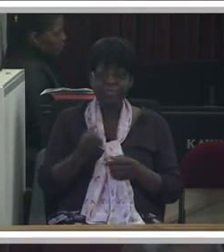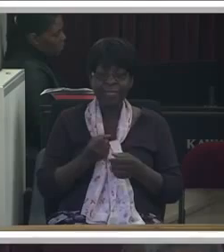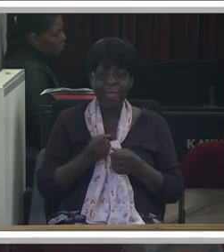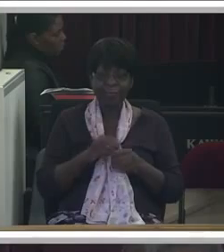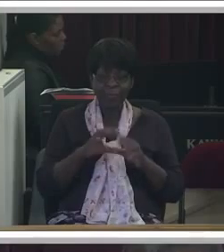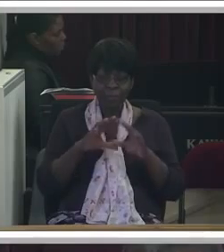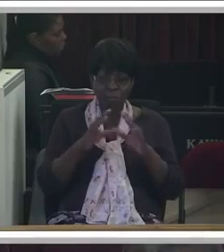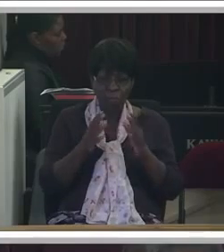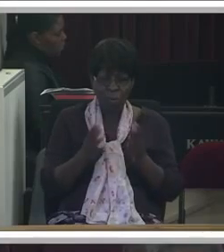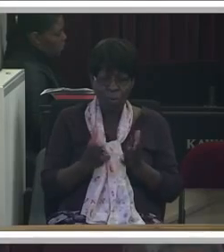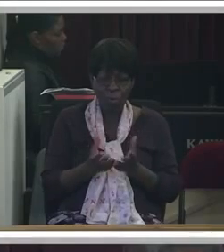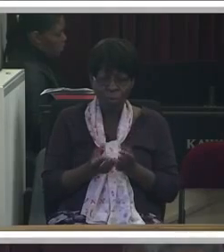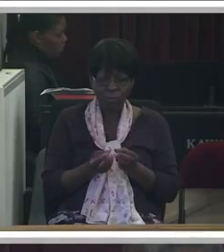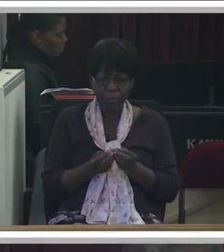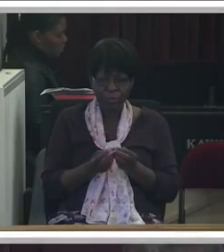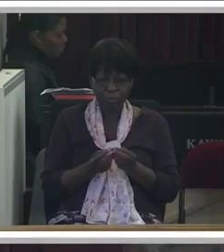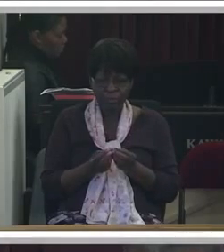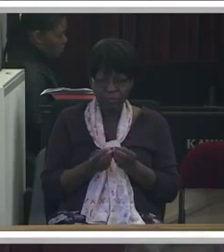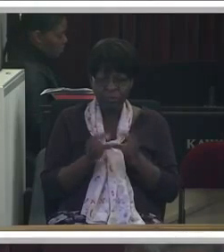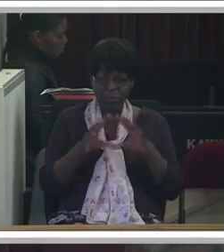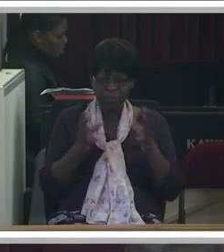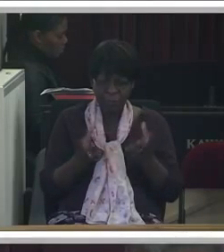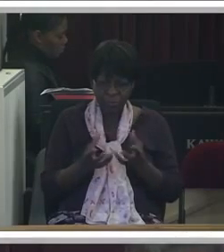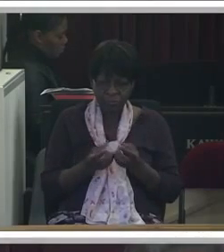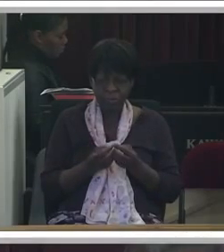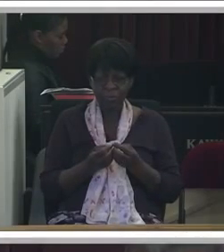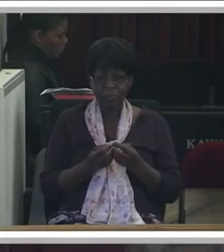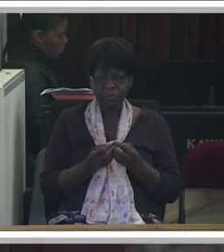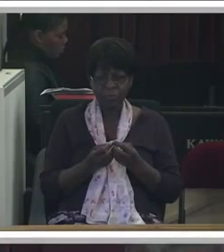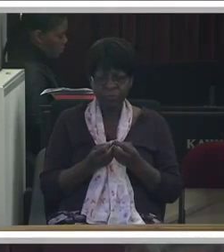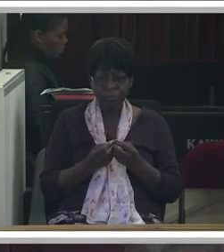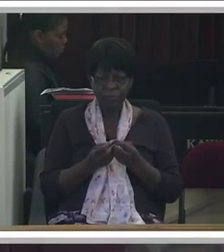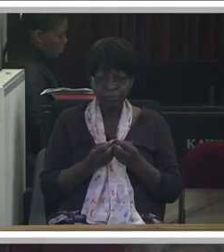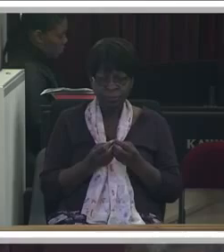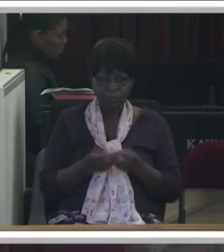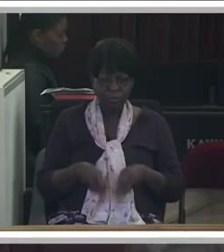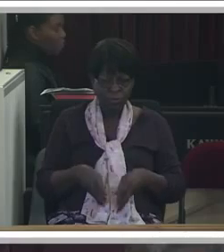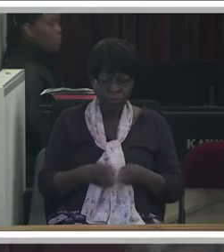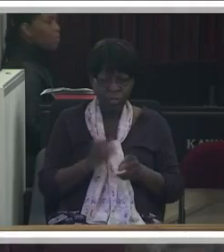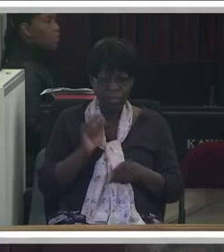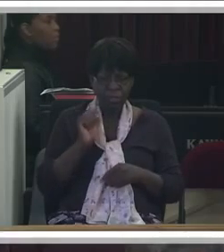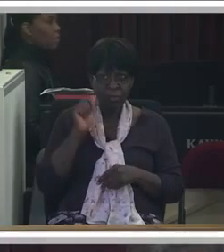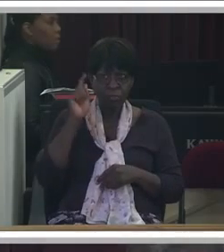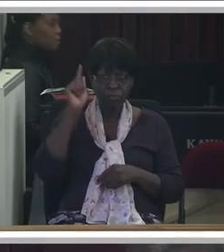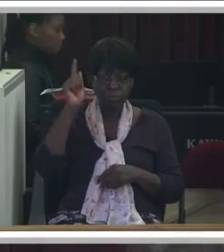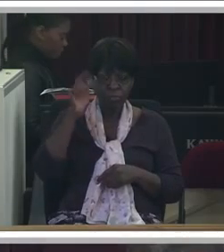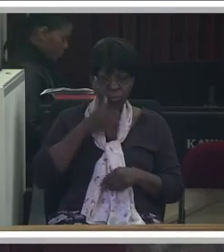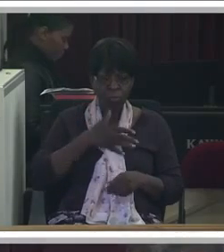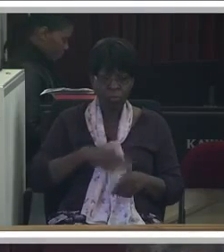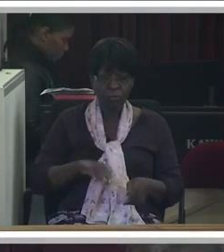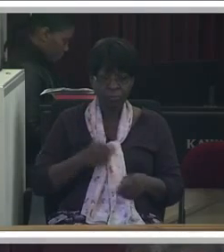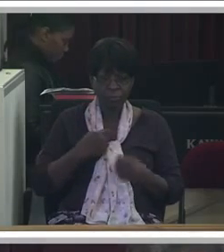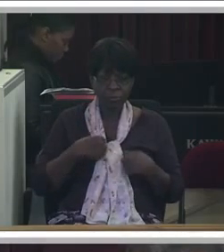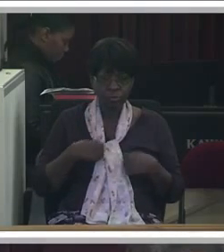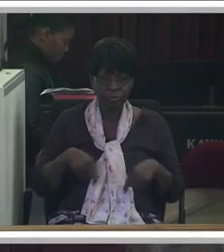mold me, and fashion me the way you want me to be. I must not leave the